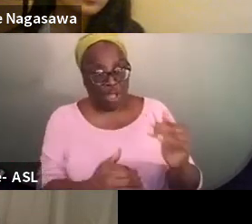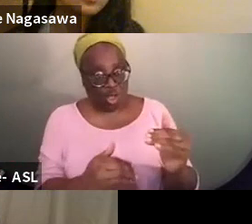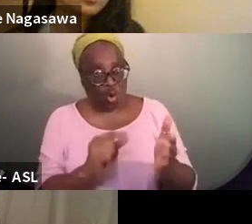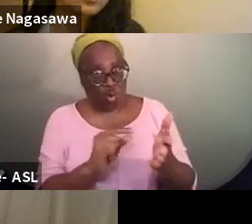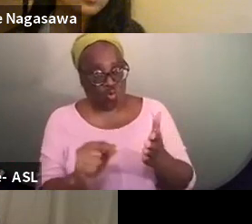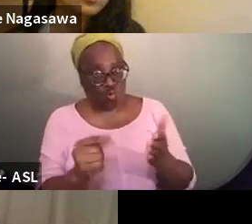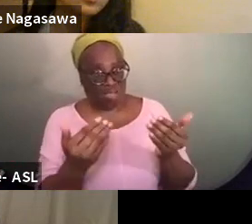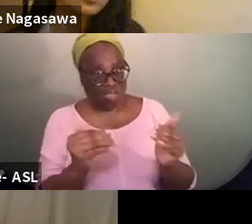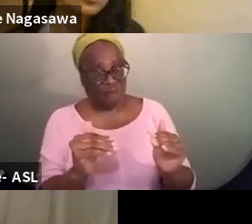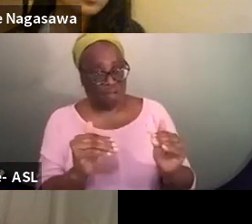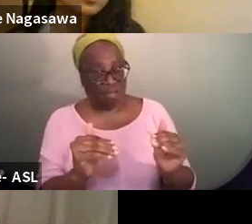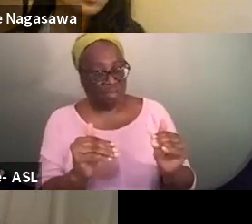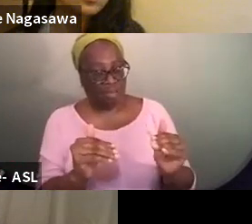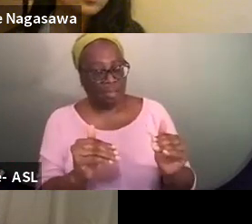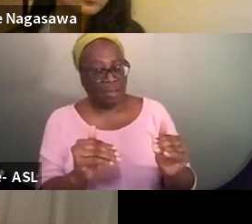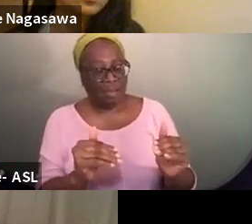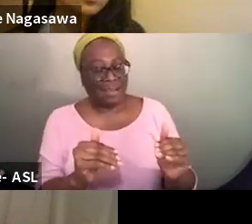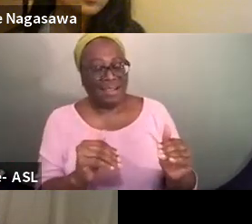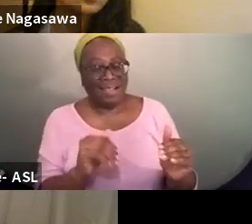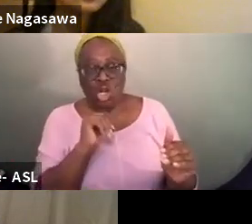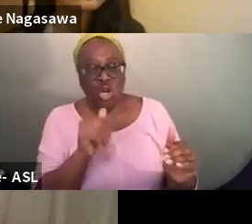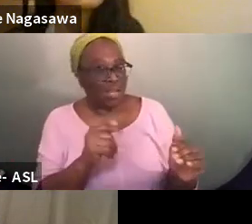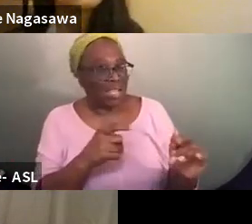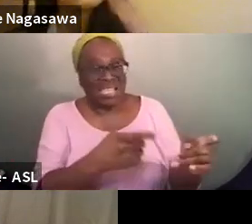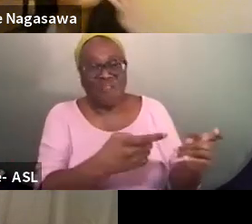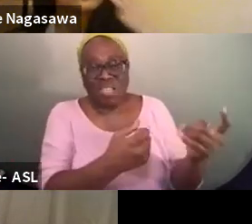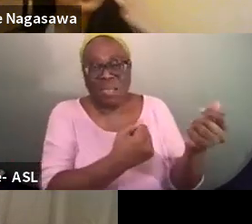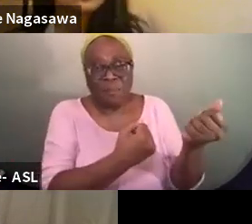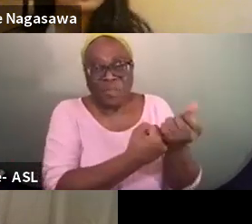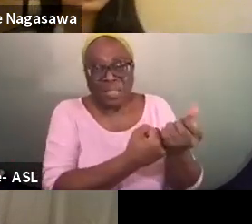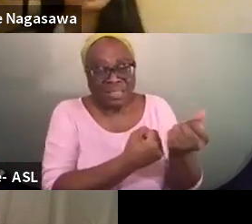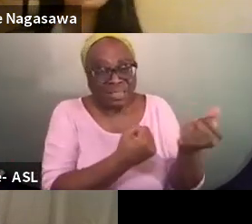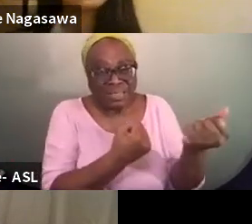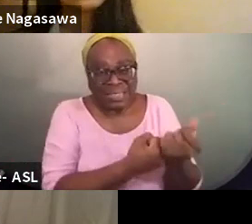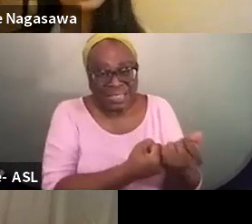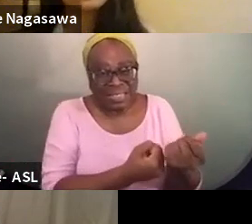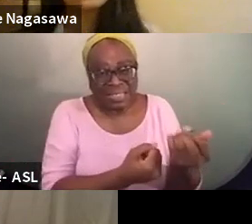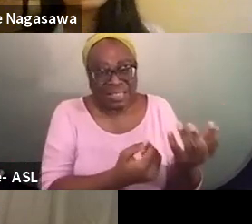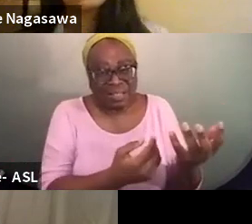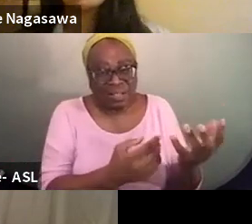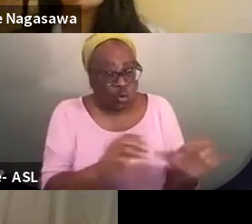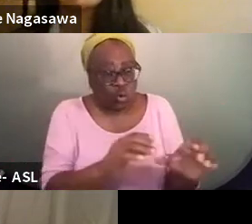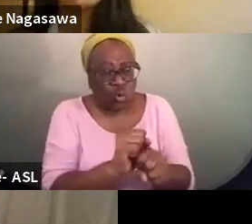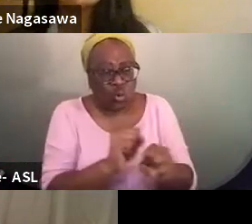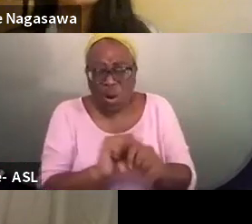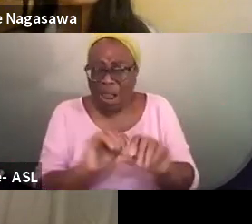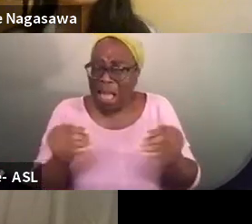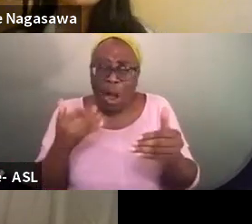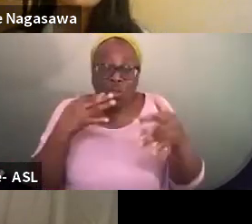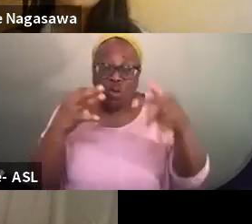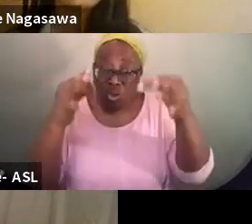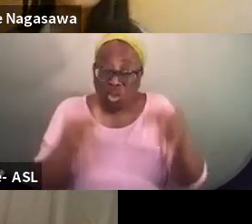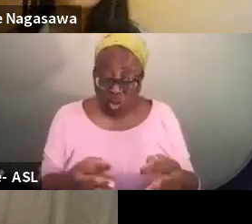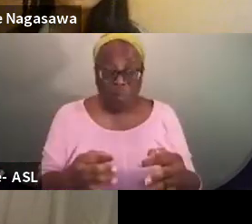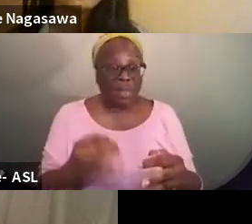any, you're not giving them any assistance in being able to do the work there. So how are you going to determine the